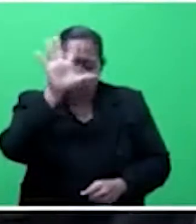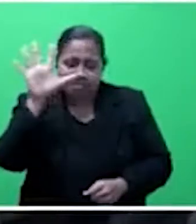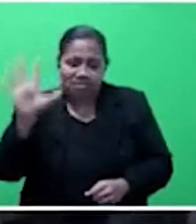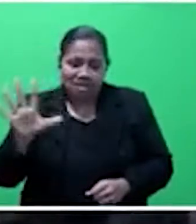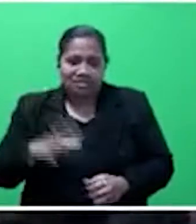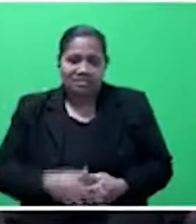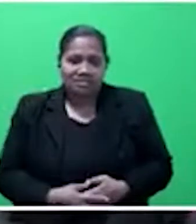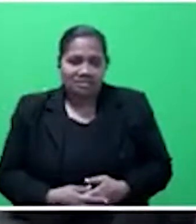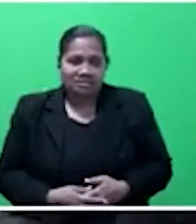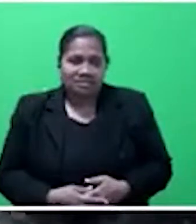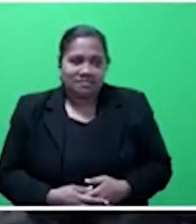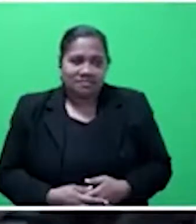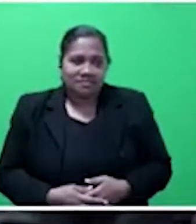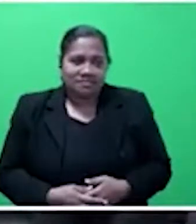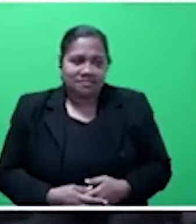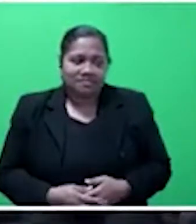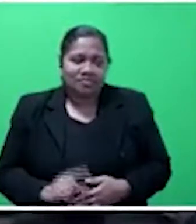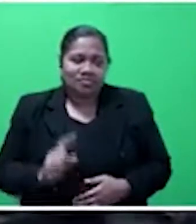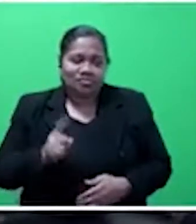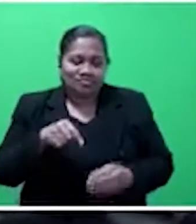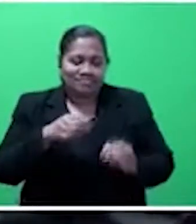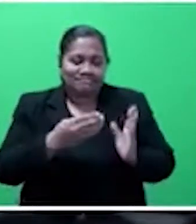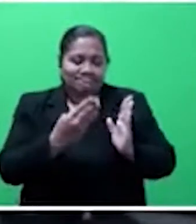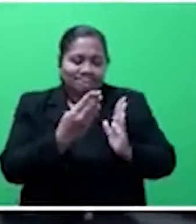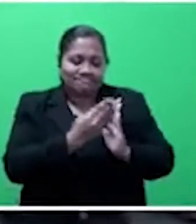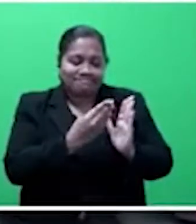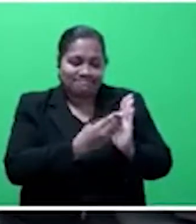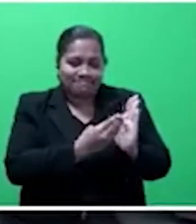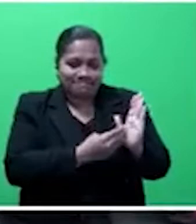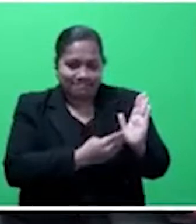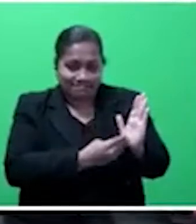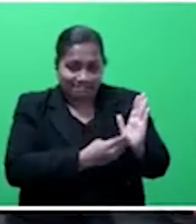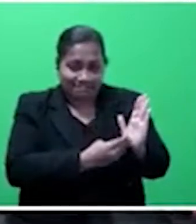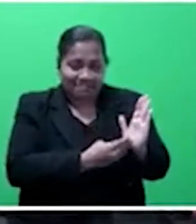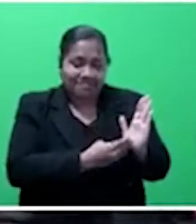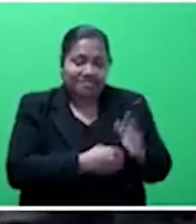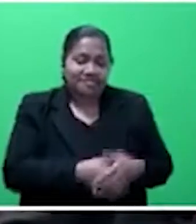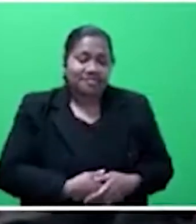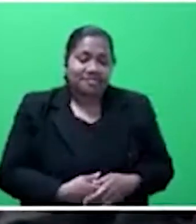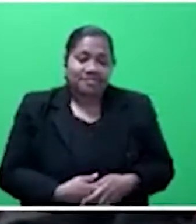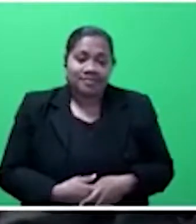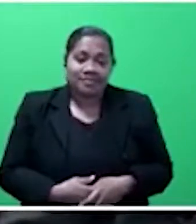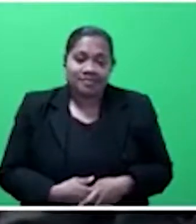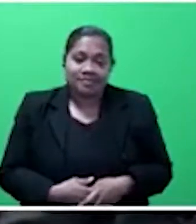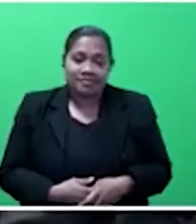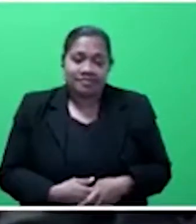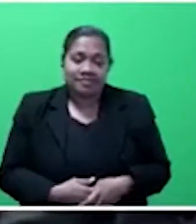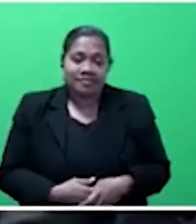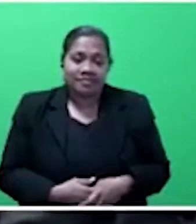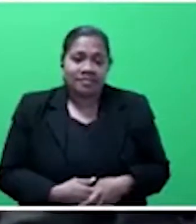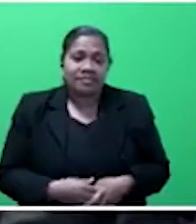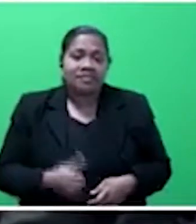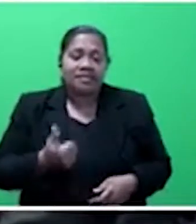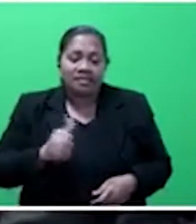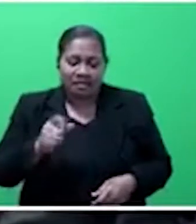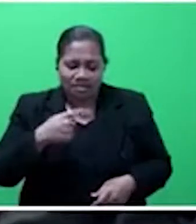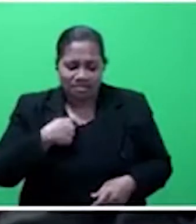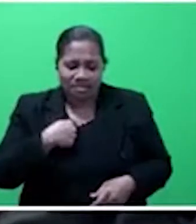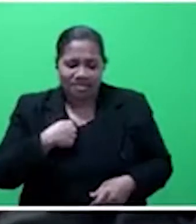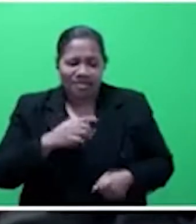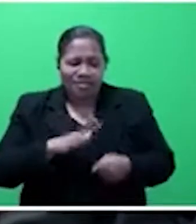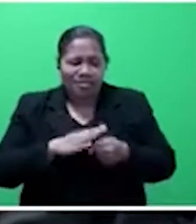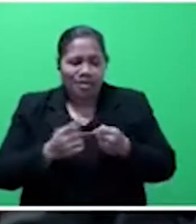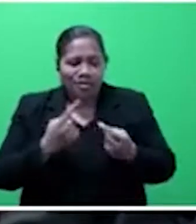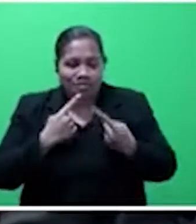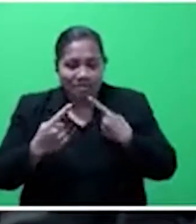fit for purpose budget. Mr. Speaker, sir, allow me to make a few general comments before